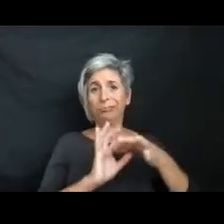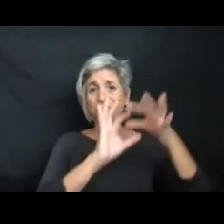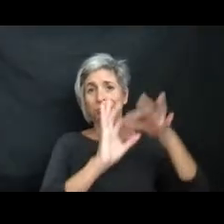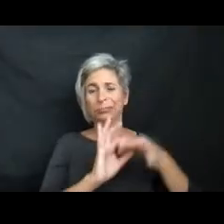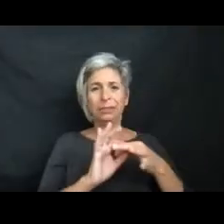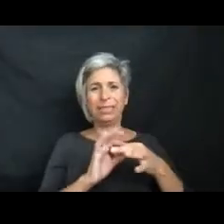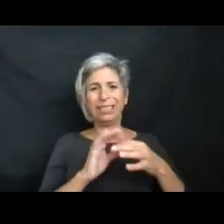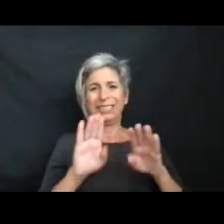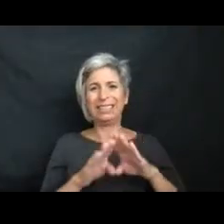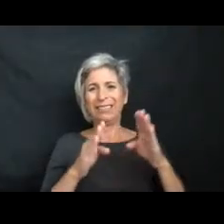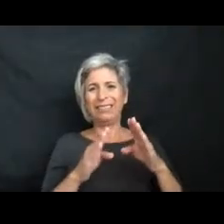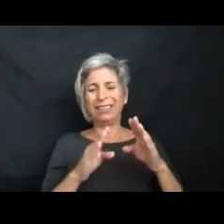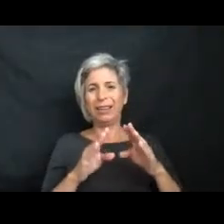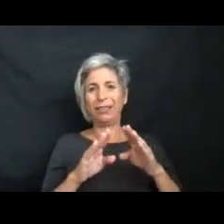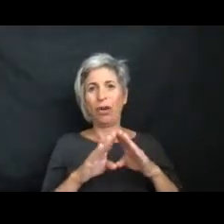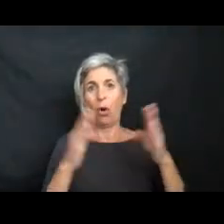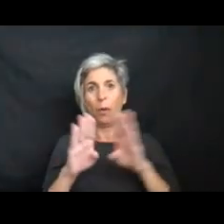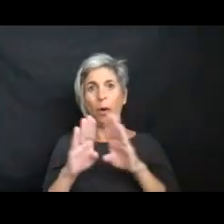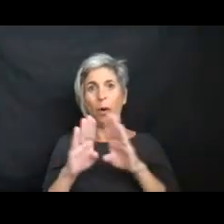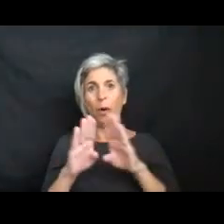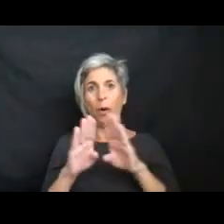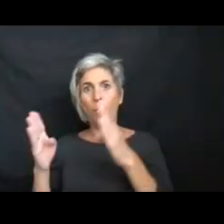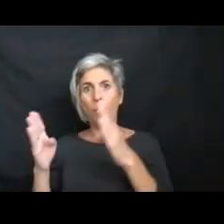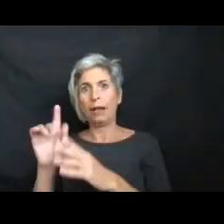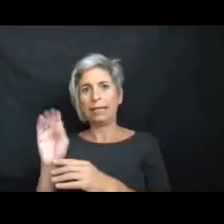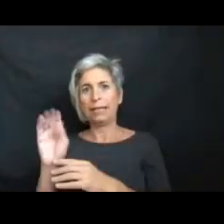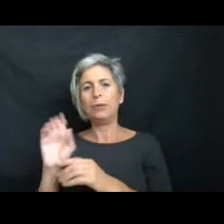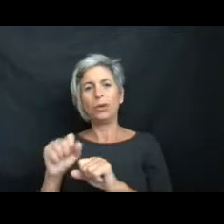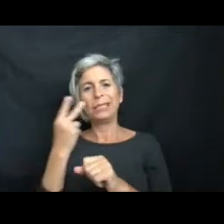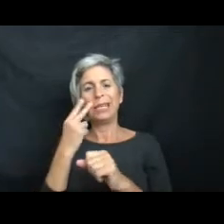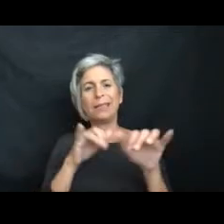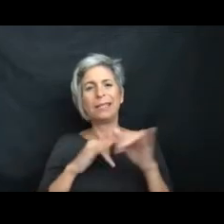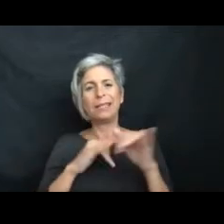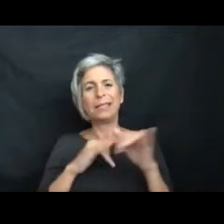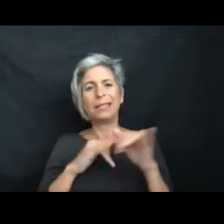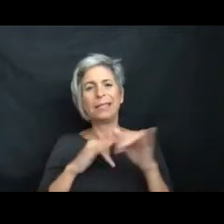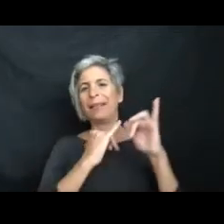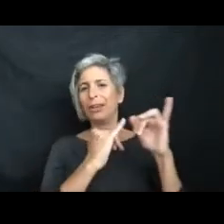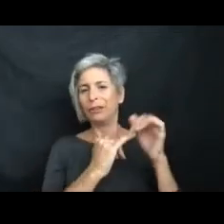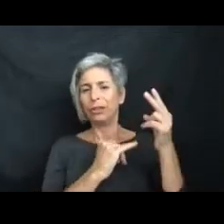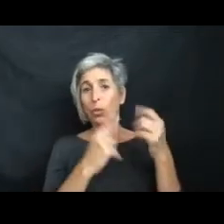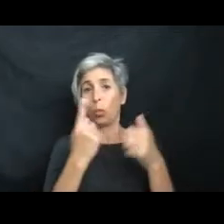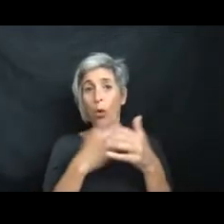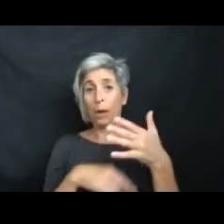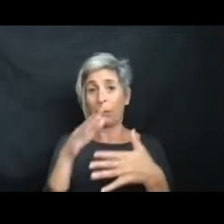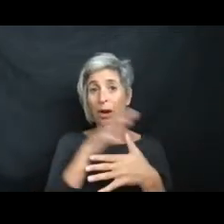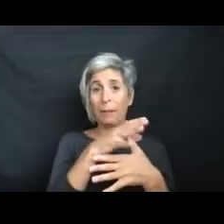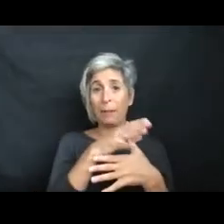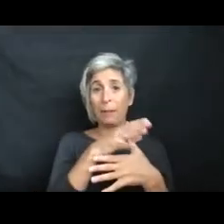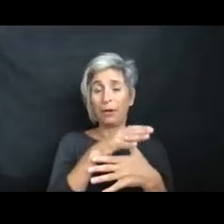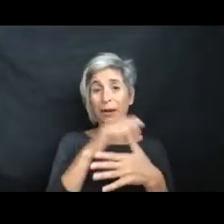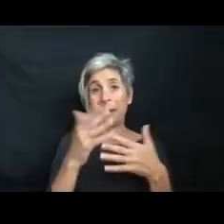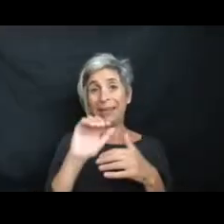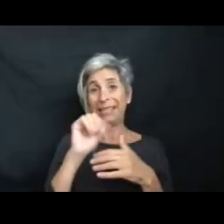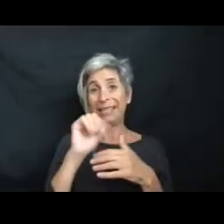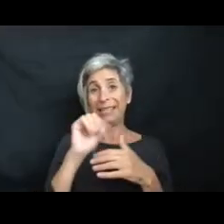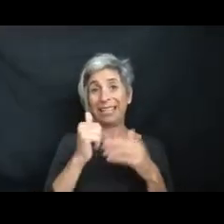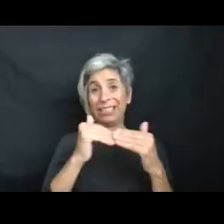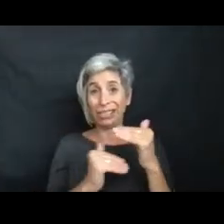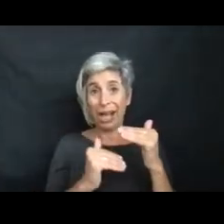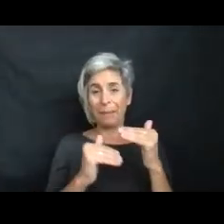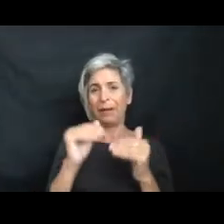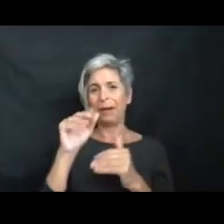open and toggling between the two. So in some cases, you could have one primary and then 10 different sub permits. So this lets you see it all on